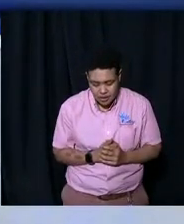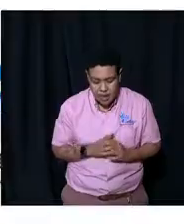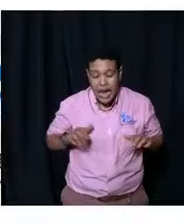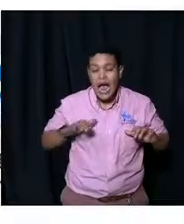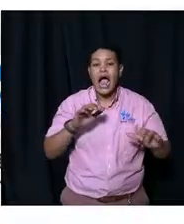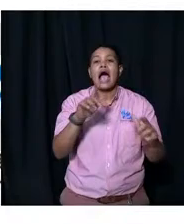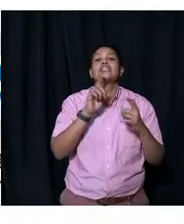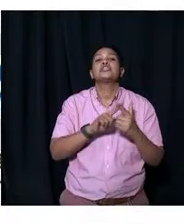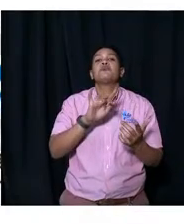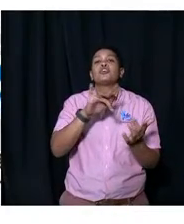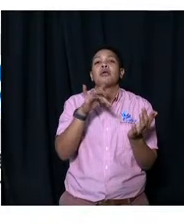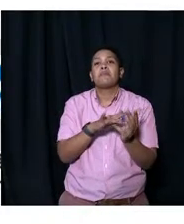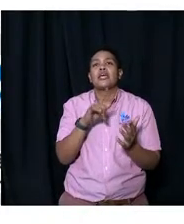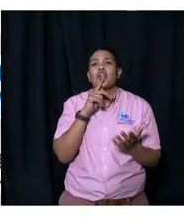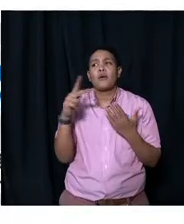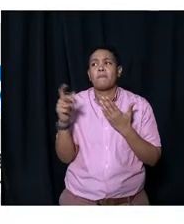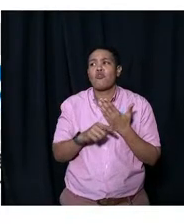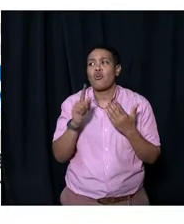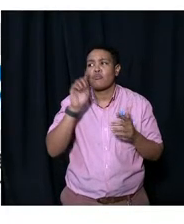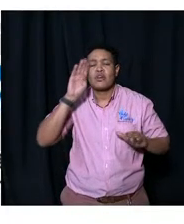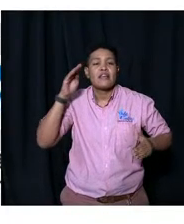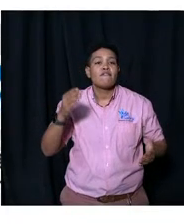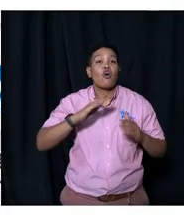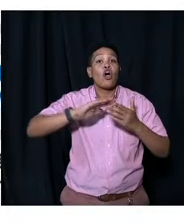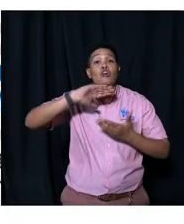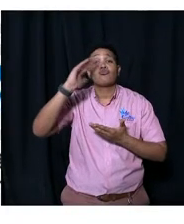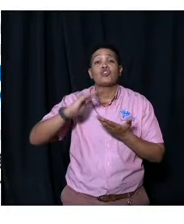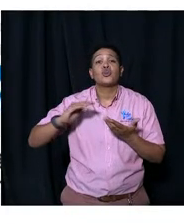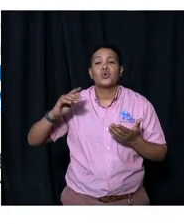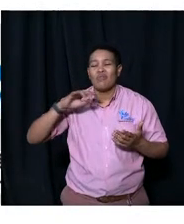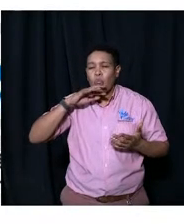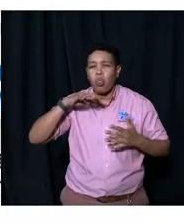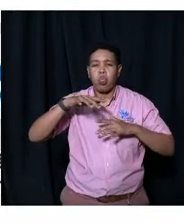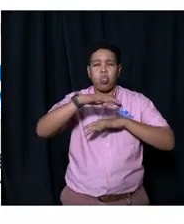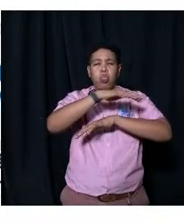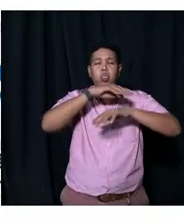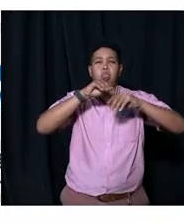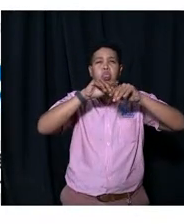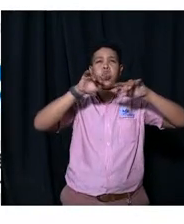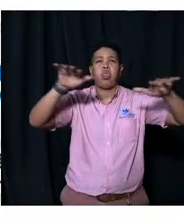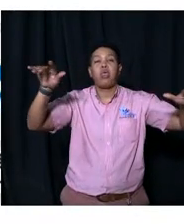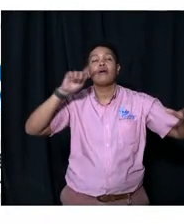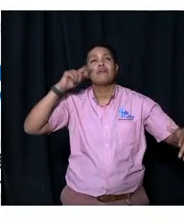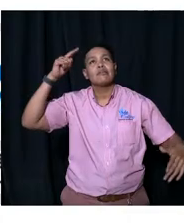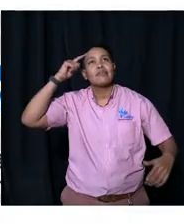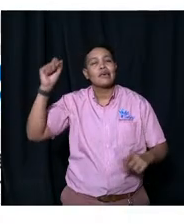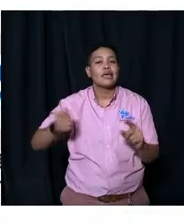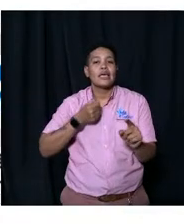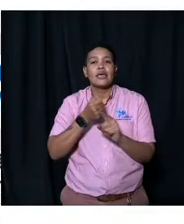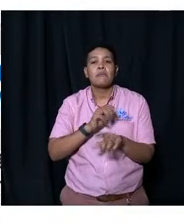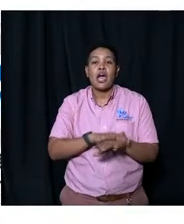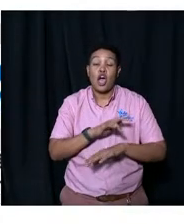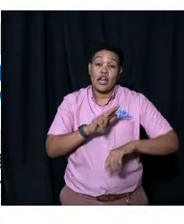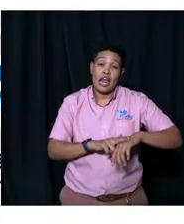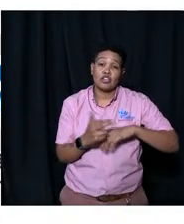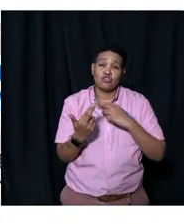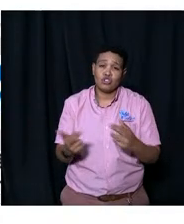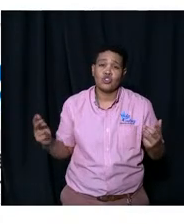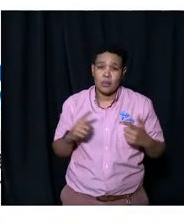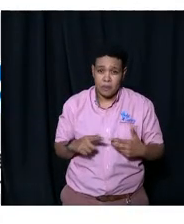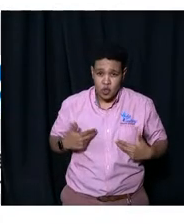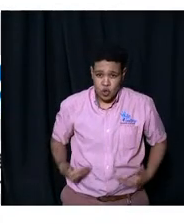actions and medium-term programs that focus on reducing emissions of air pollution, taking into account the impact on natural resources and human